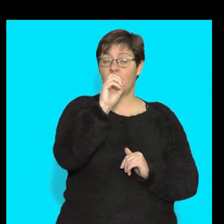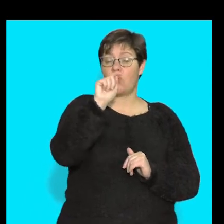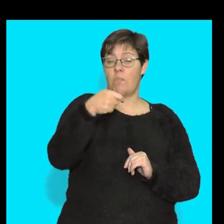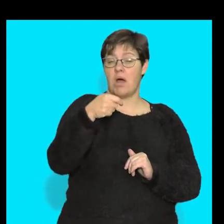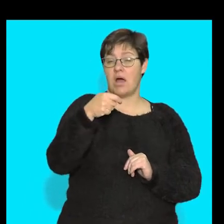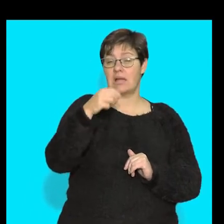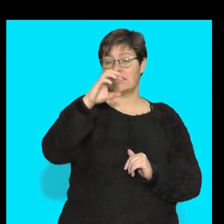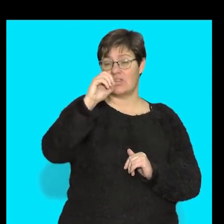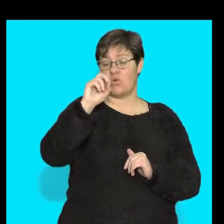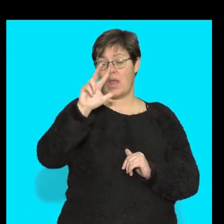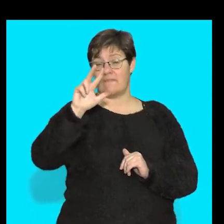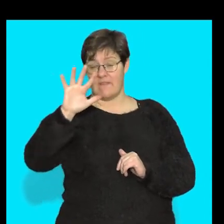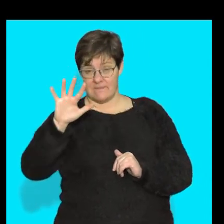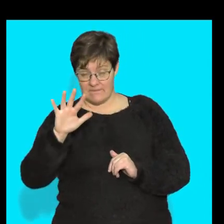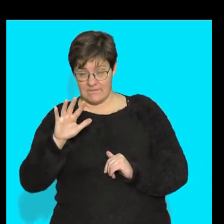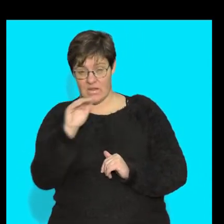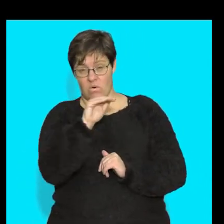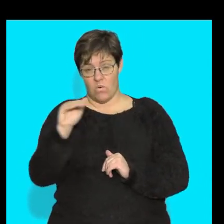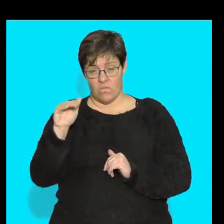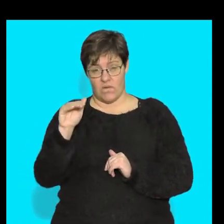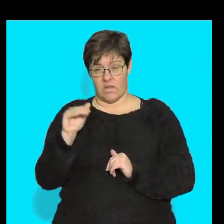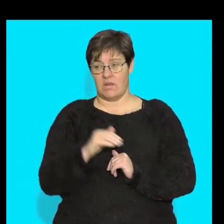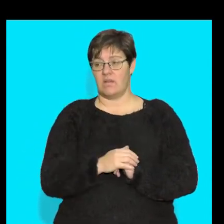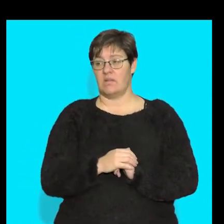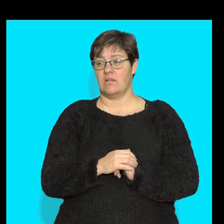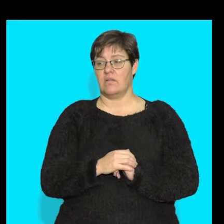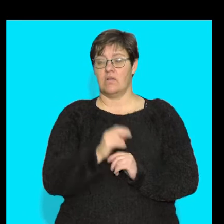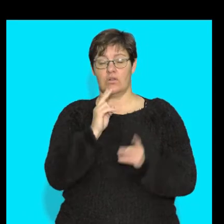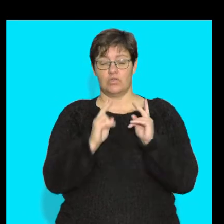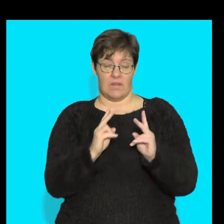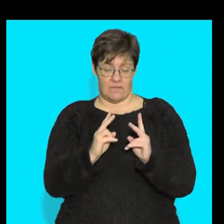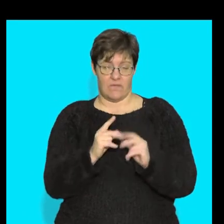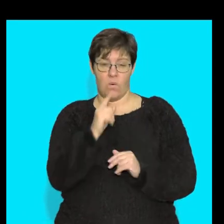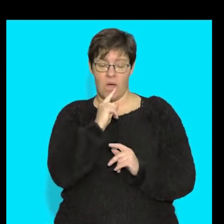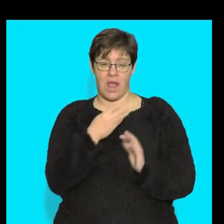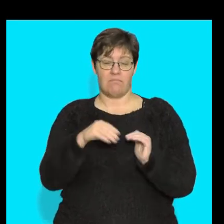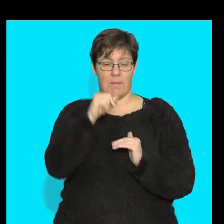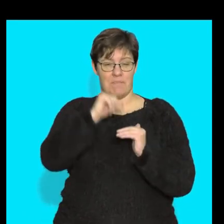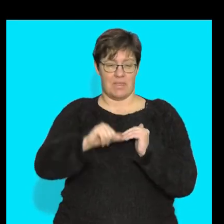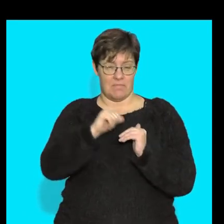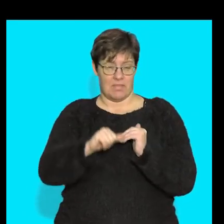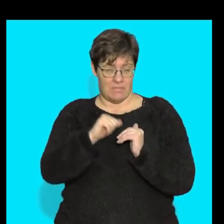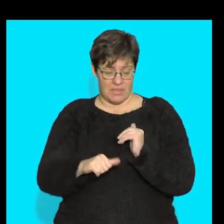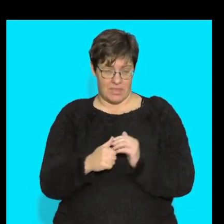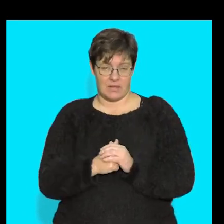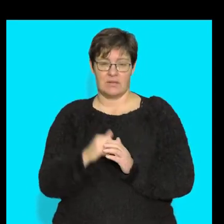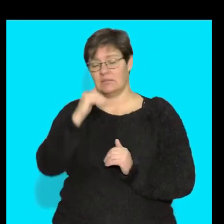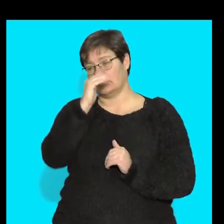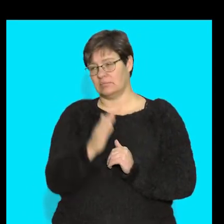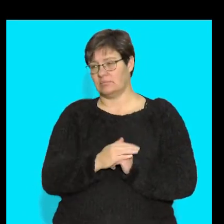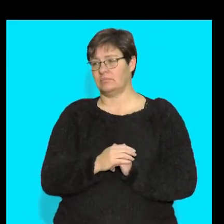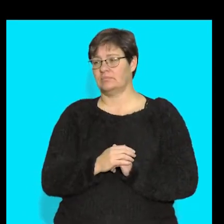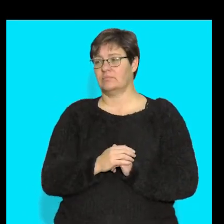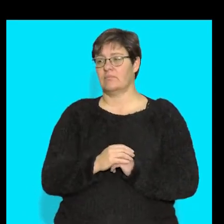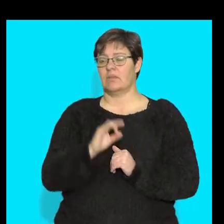So it's 0.085 divided by 12 because it's compounded monthly, and this is to